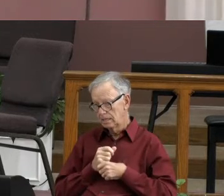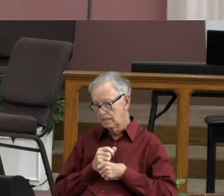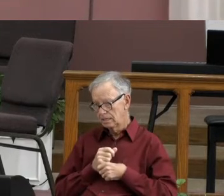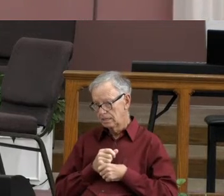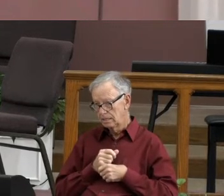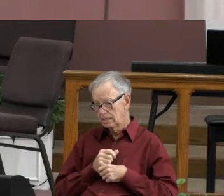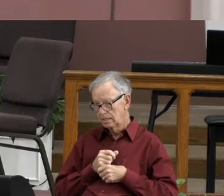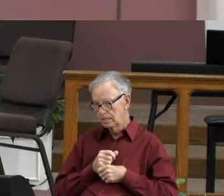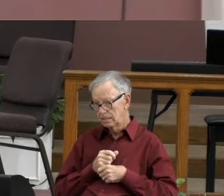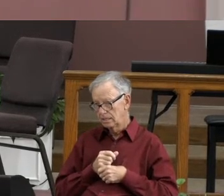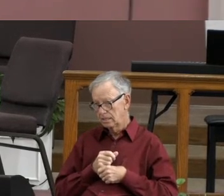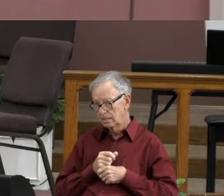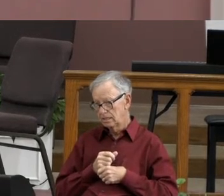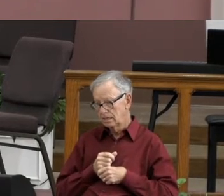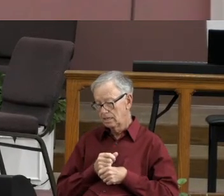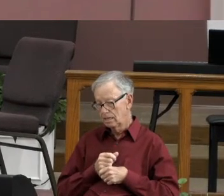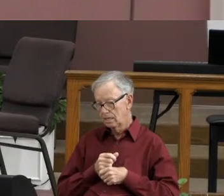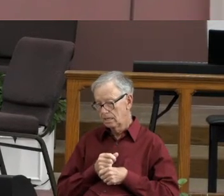about?